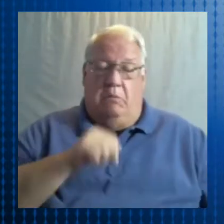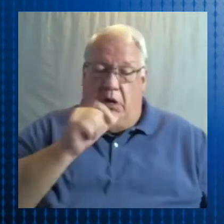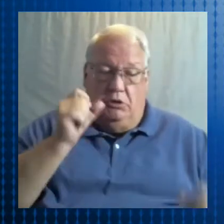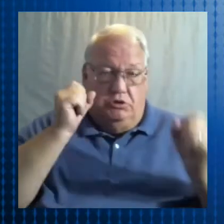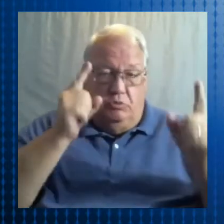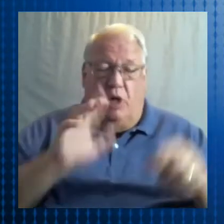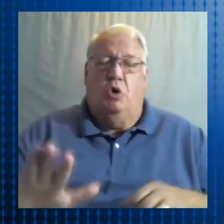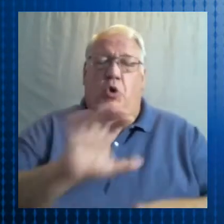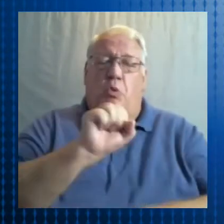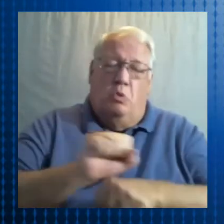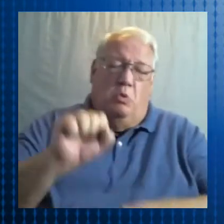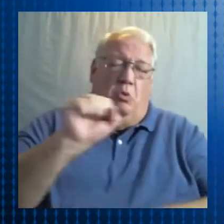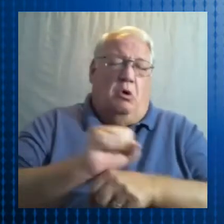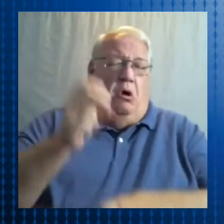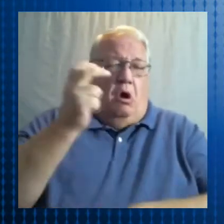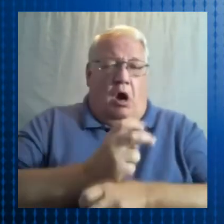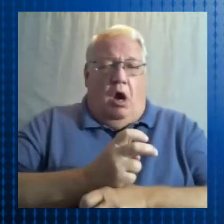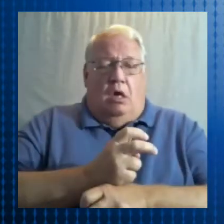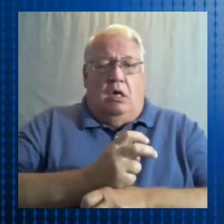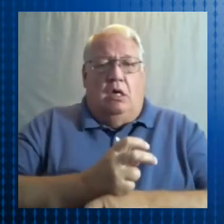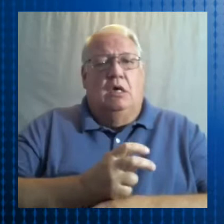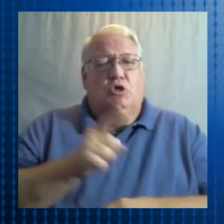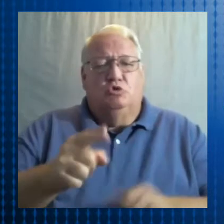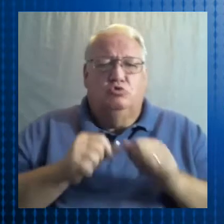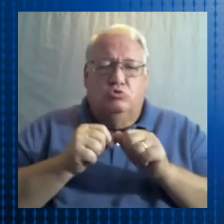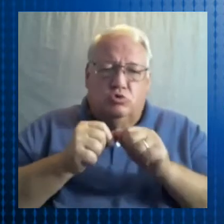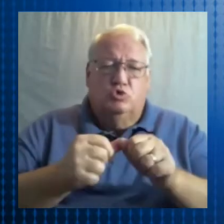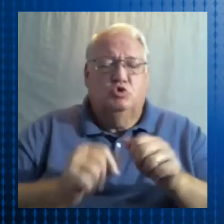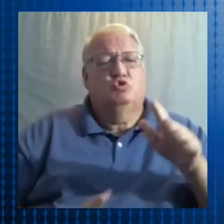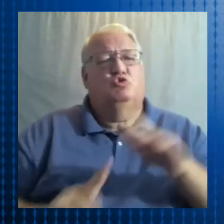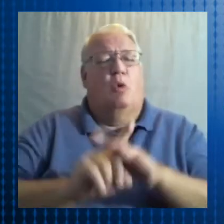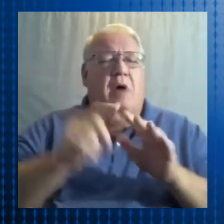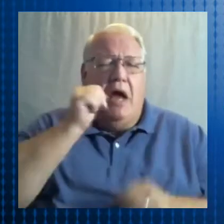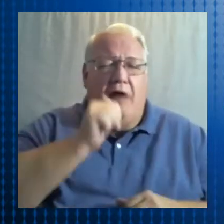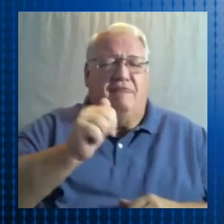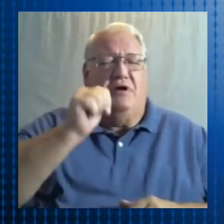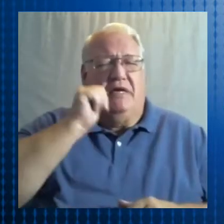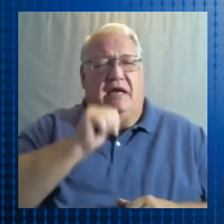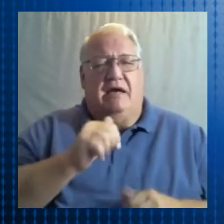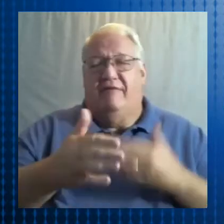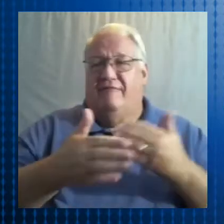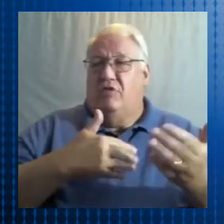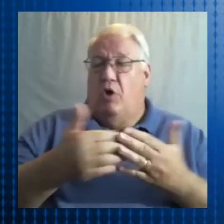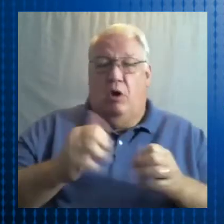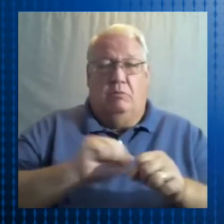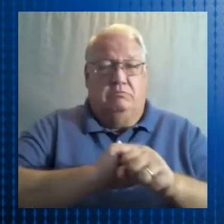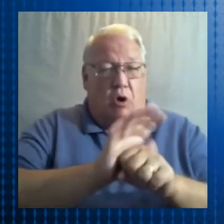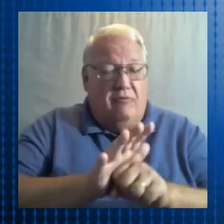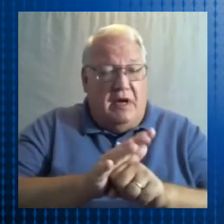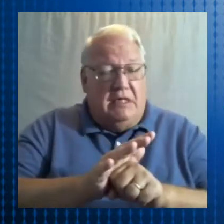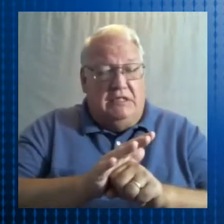work inspires me to show up every day, even during the global health crisis that has challenged